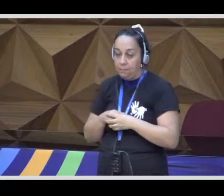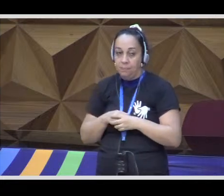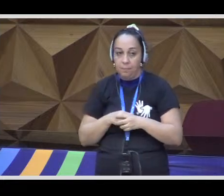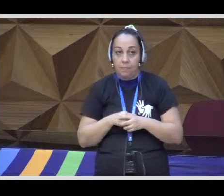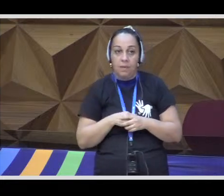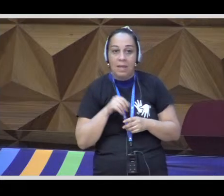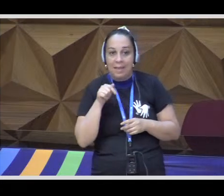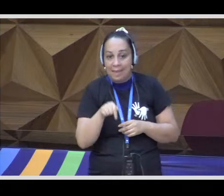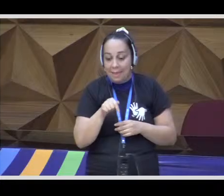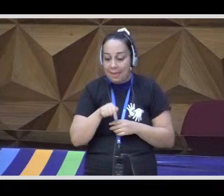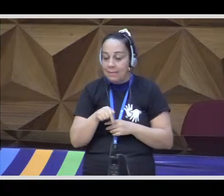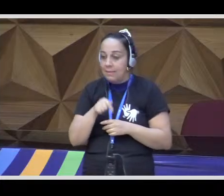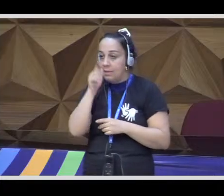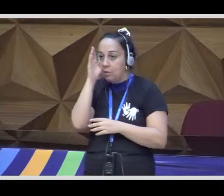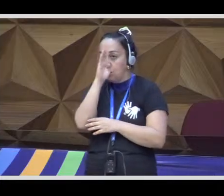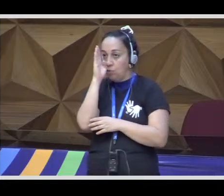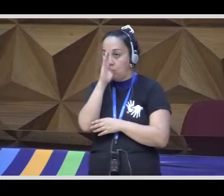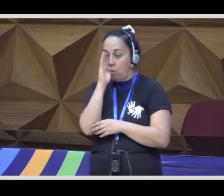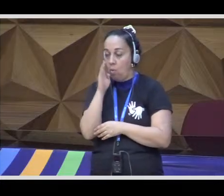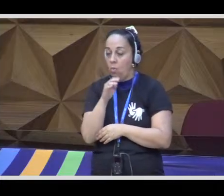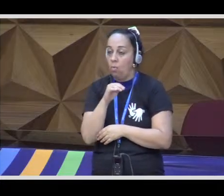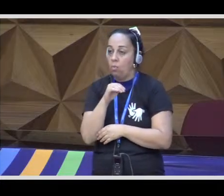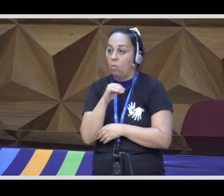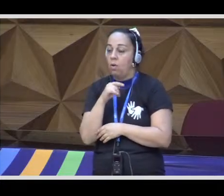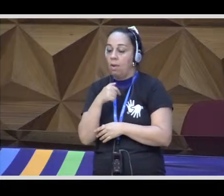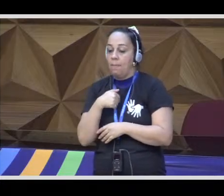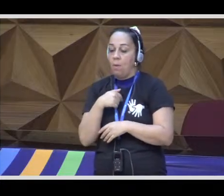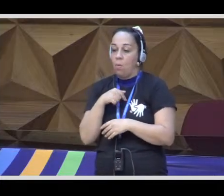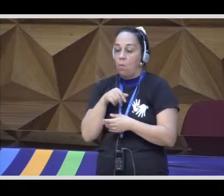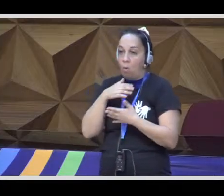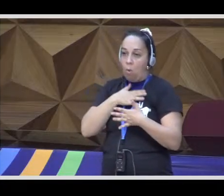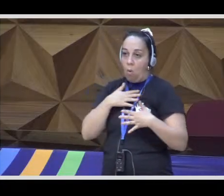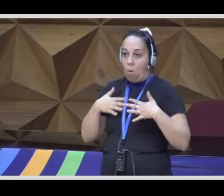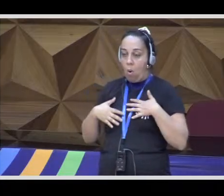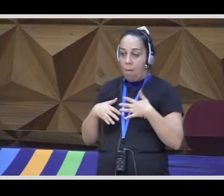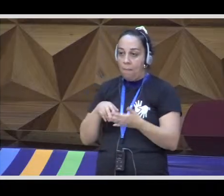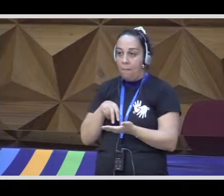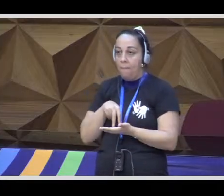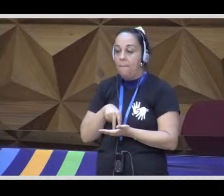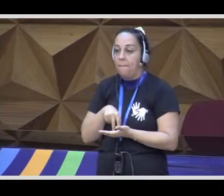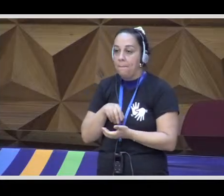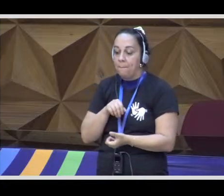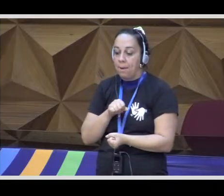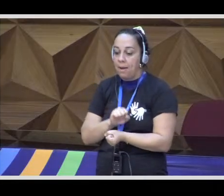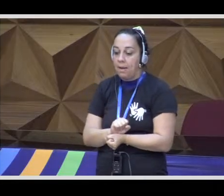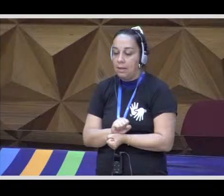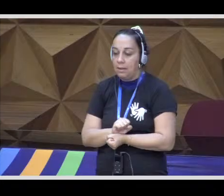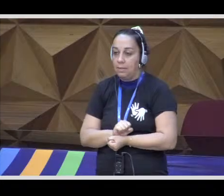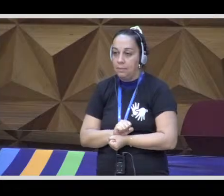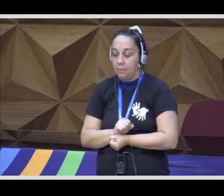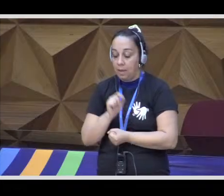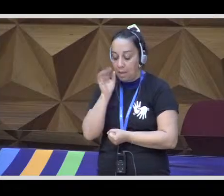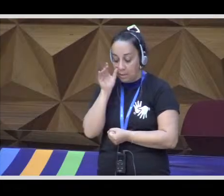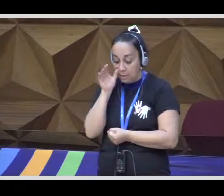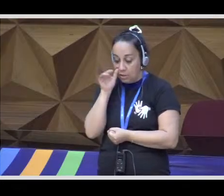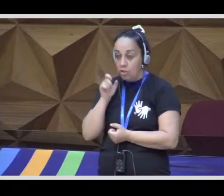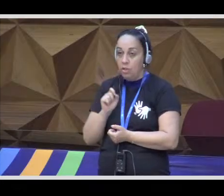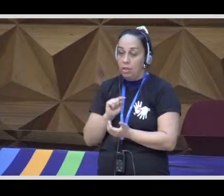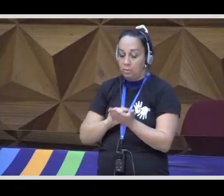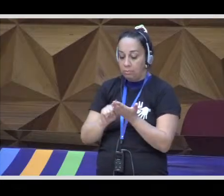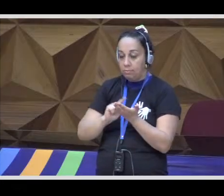my body is still, so I'm sat at home watching a big movie screen or using a headset, and the things in the